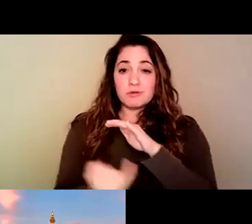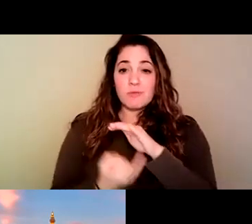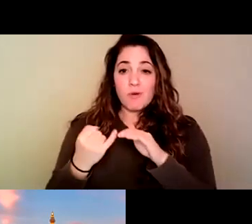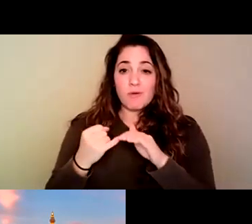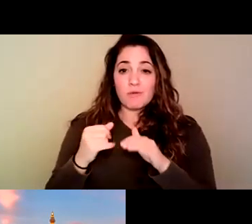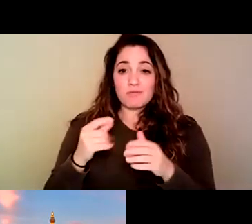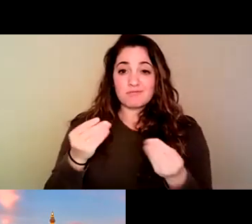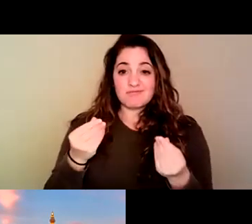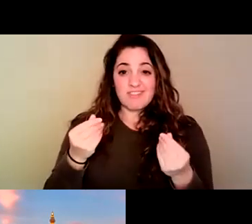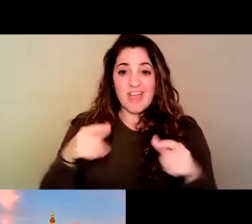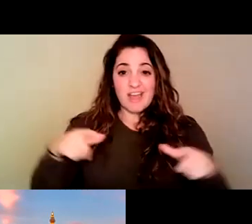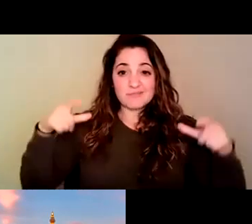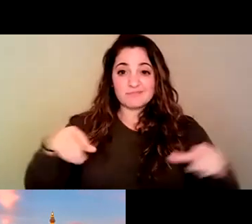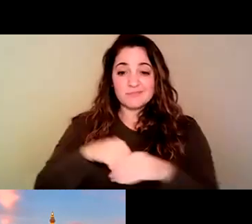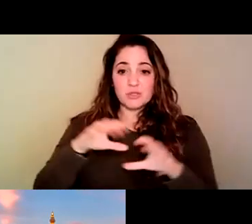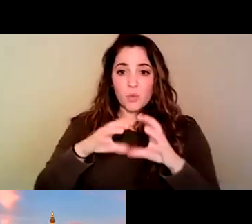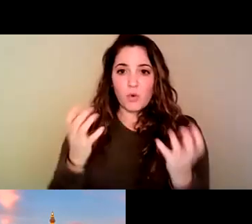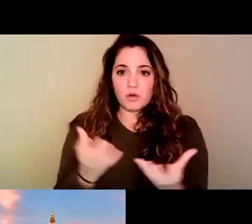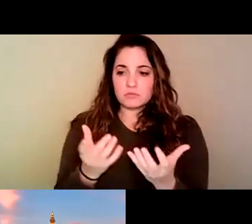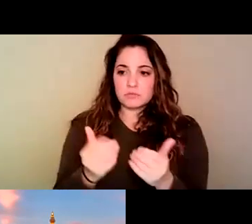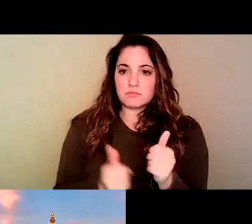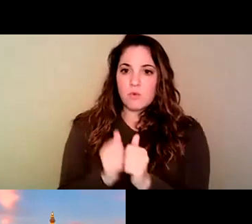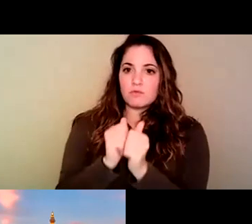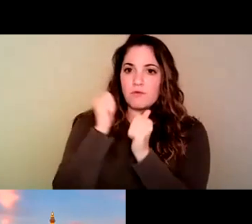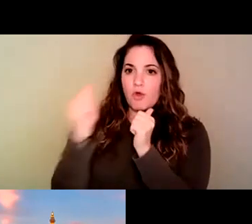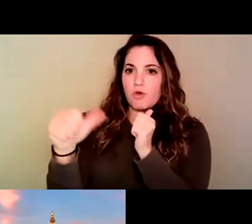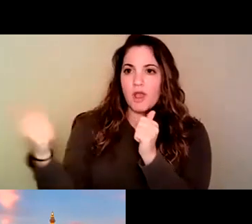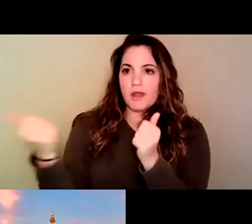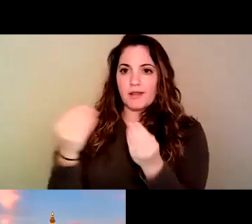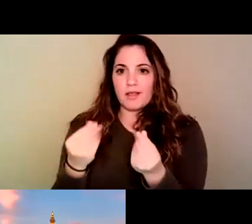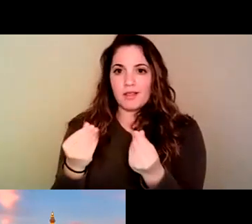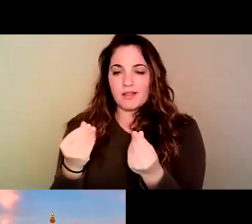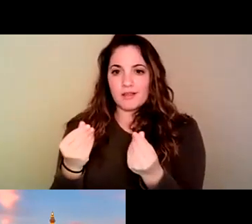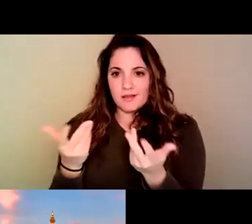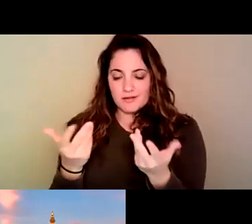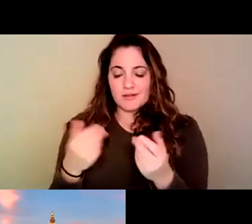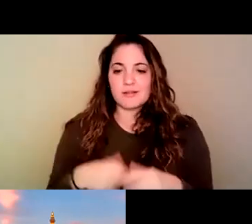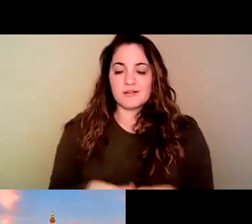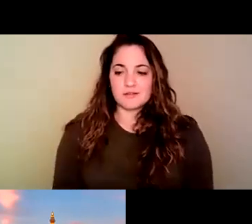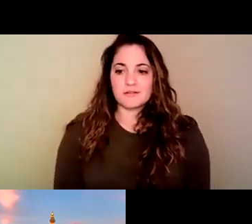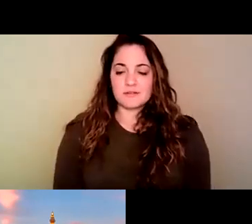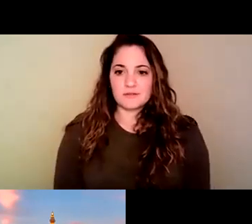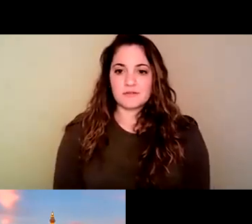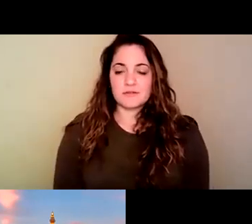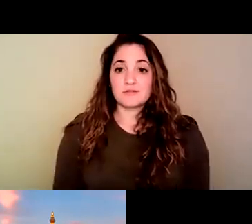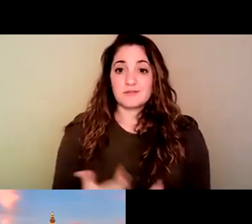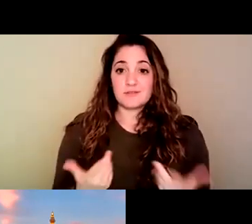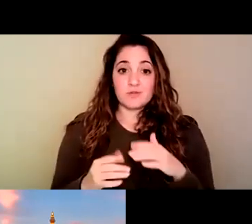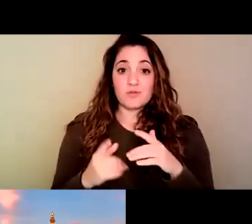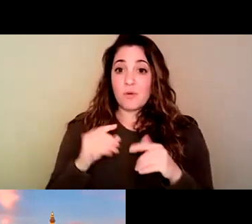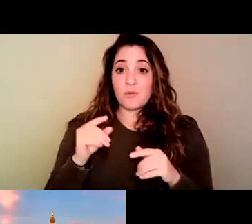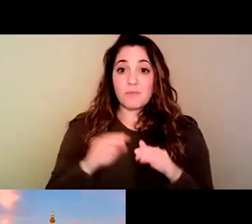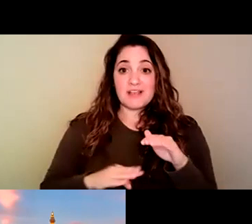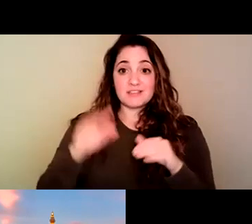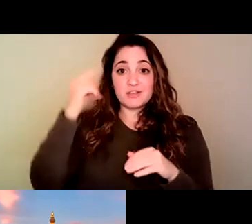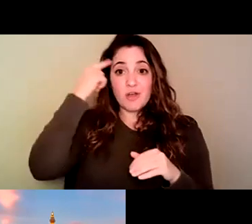world, furthest away from any other land mass. And basically what the governor did